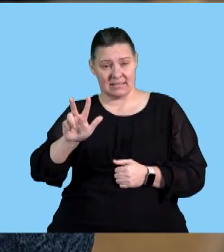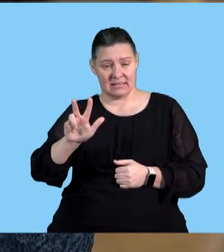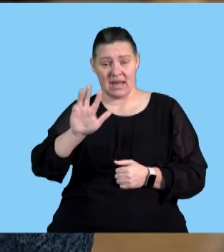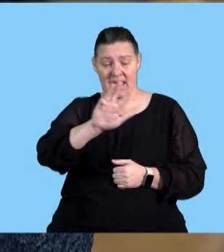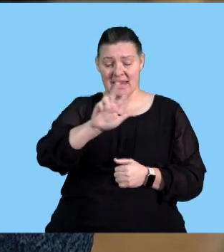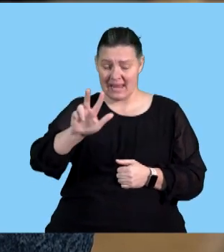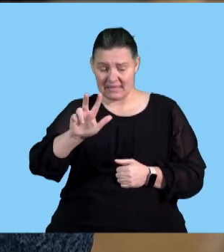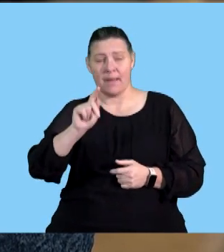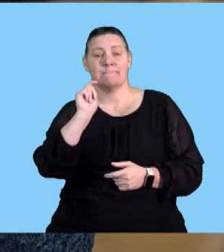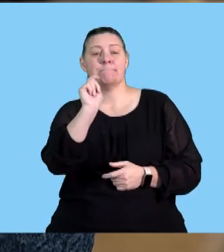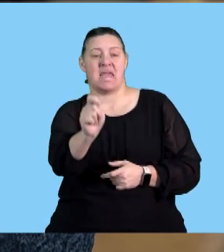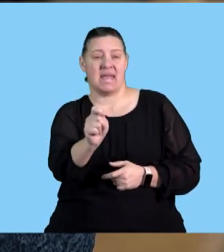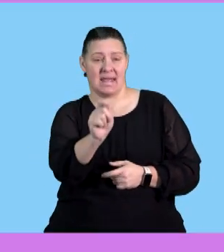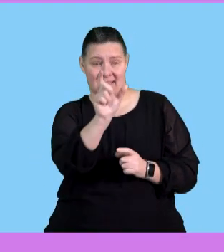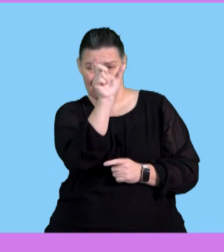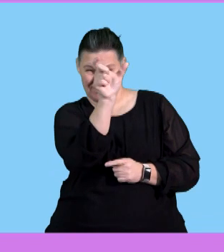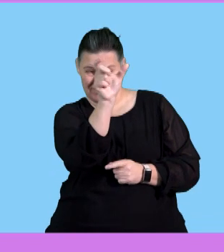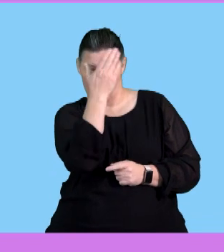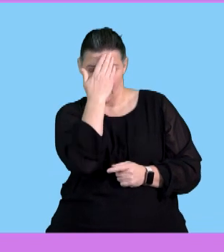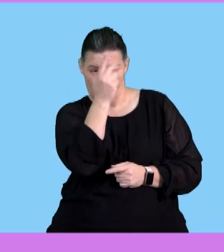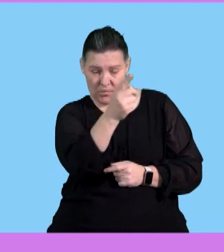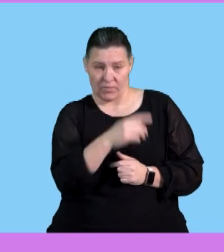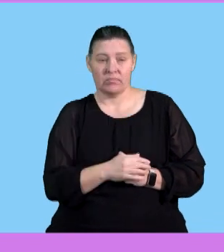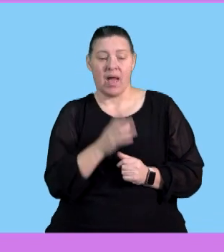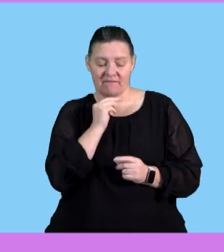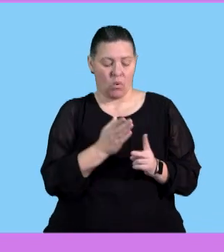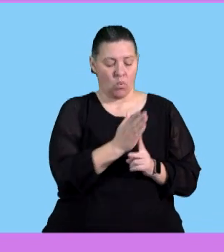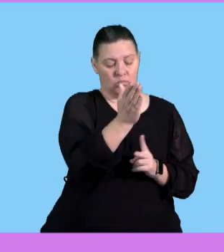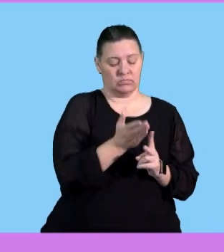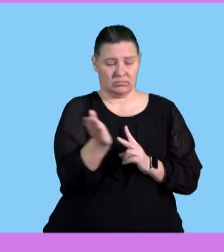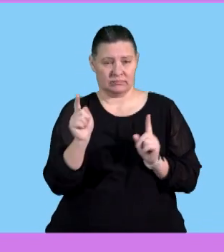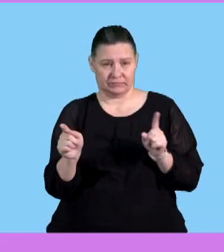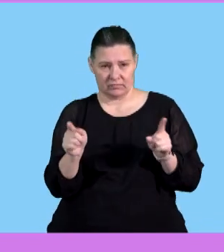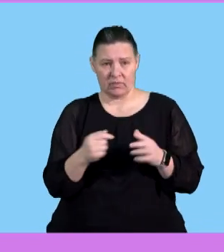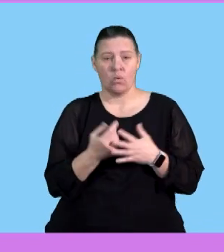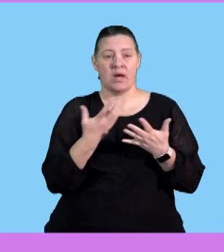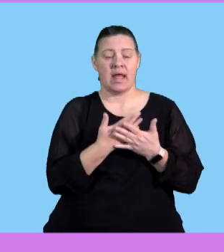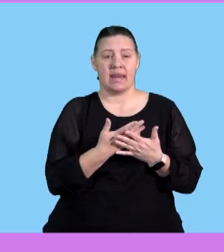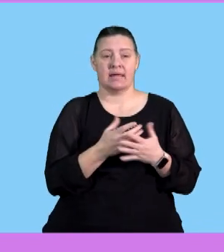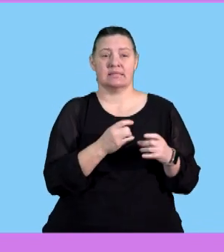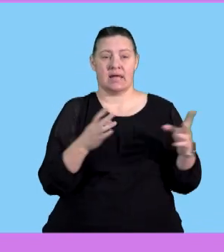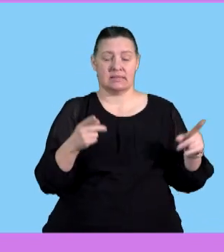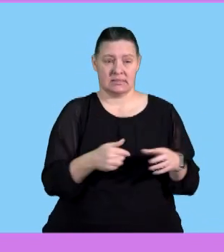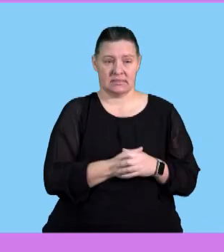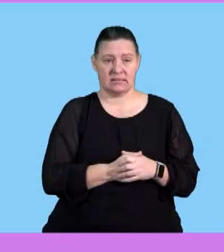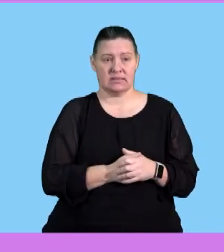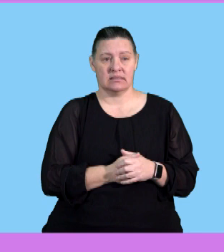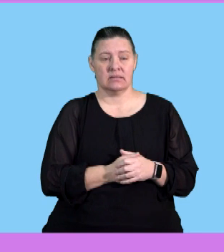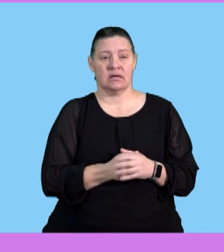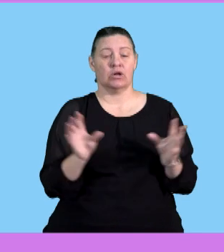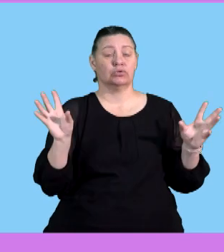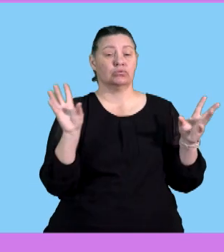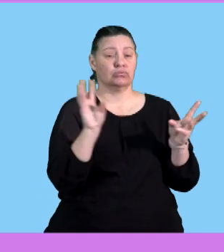374.98 was paid. So now looking at these two, we can do it in 2 ways. You can start by